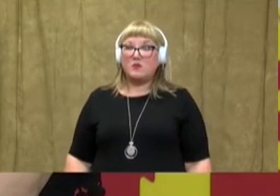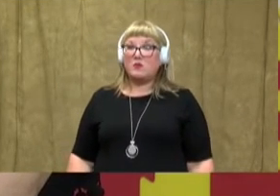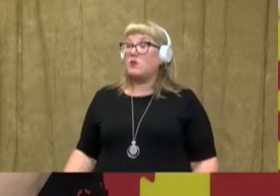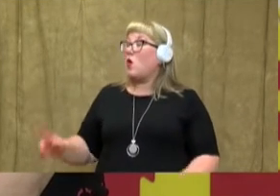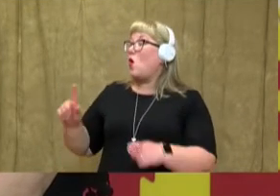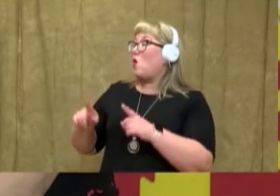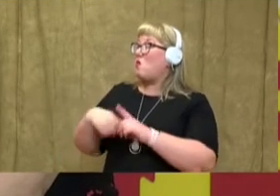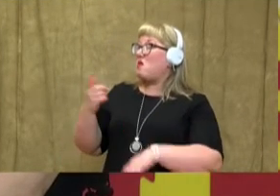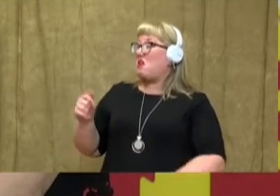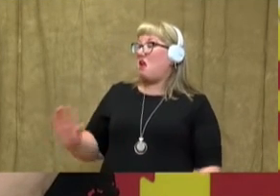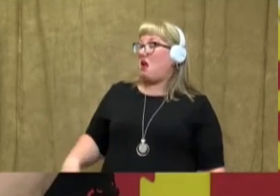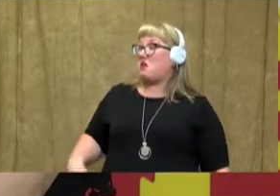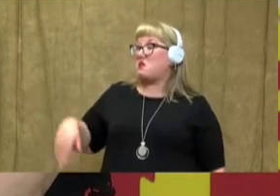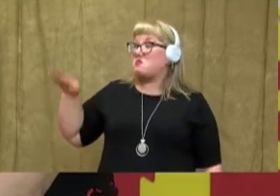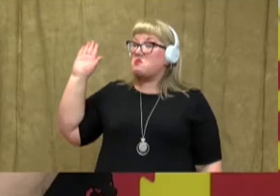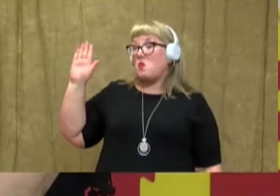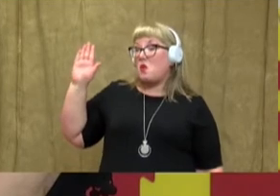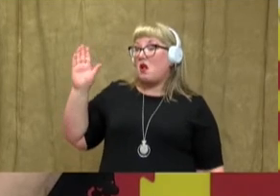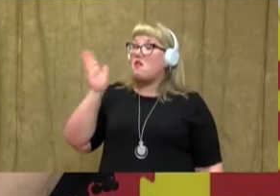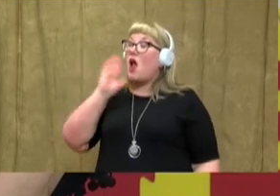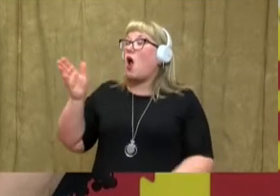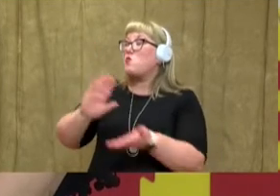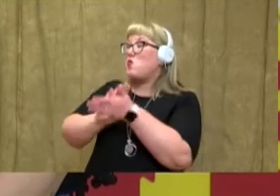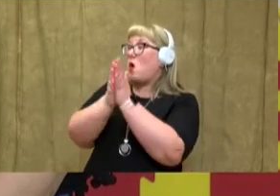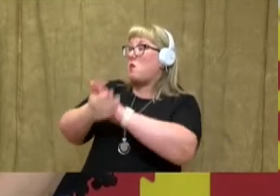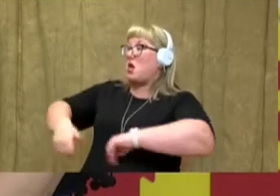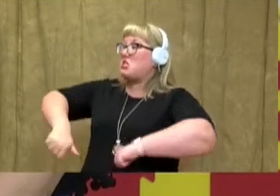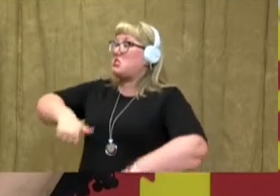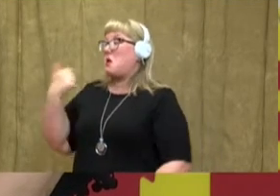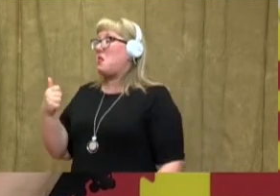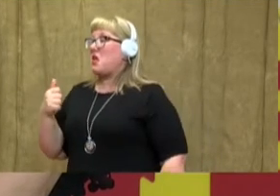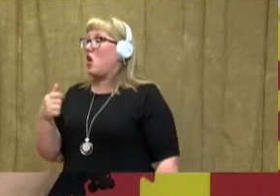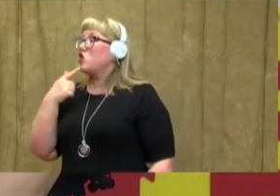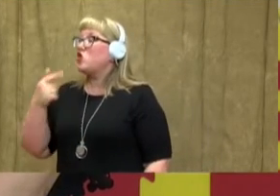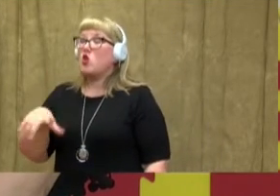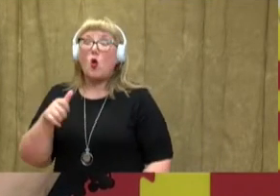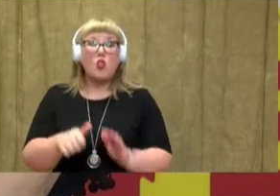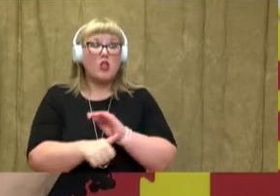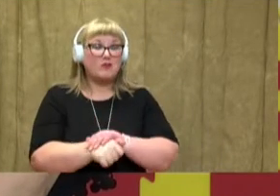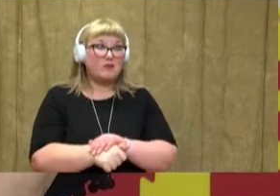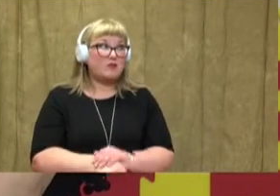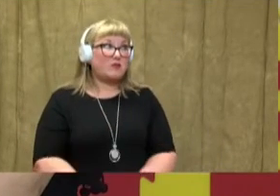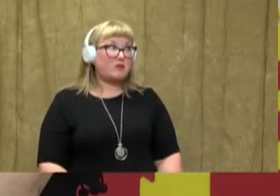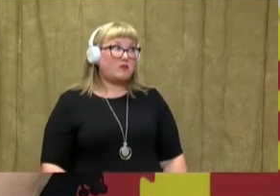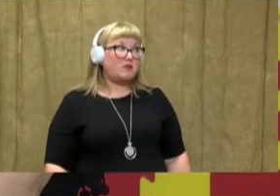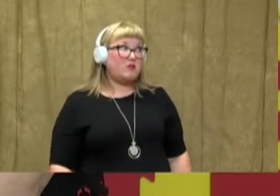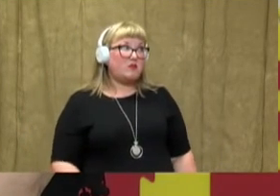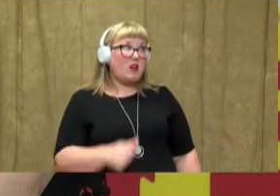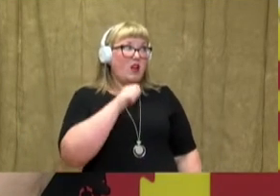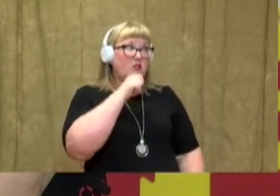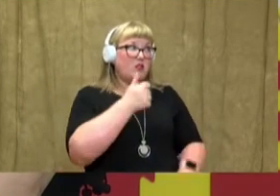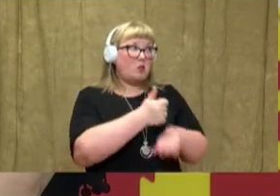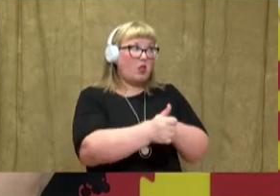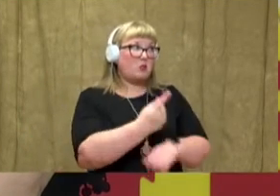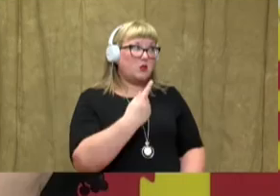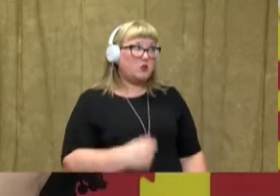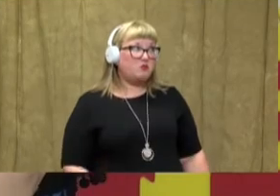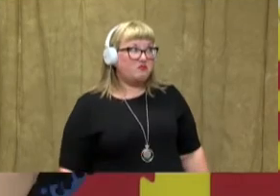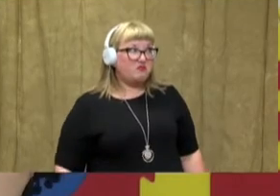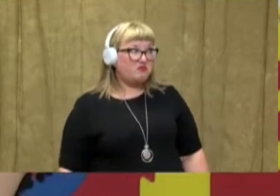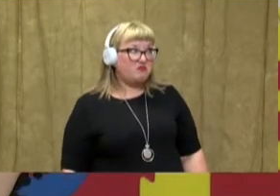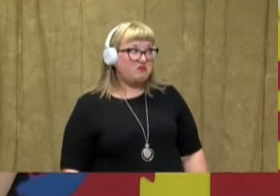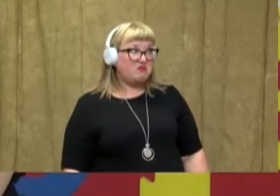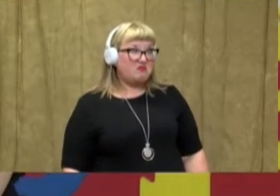I grow up, I'm going to turn into something else, she told the turtle. I don't blame you, said the turtle, who